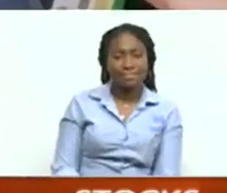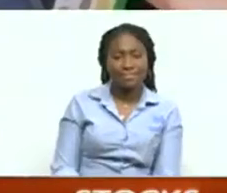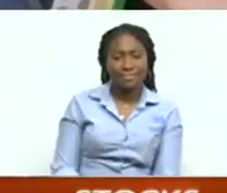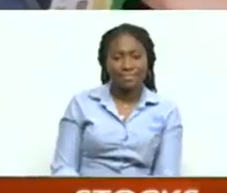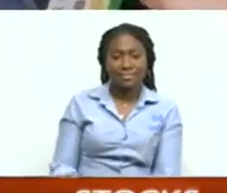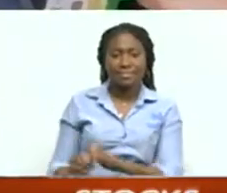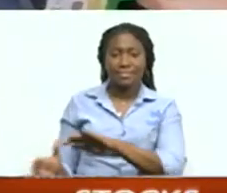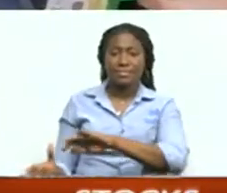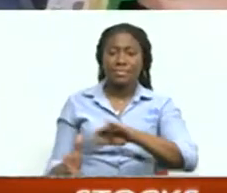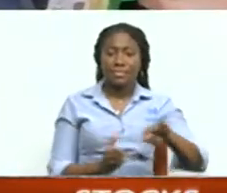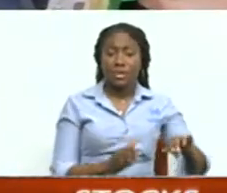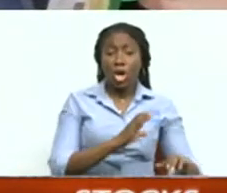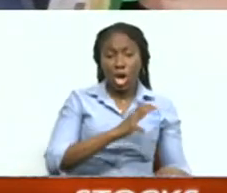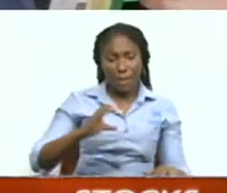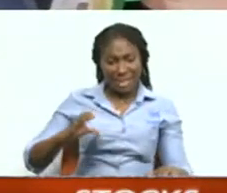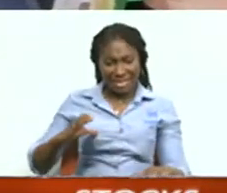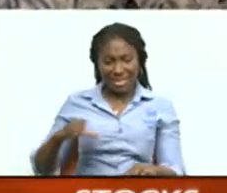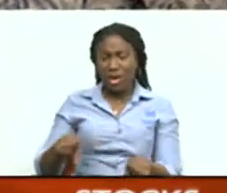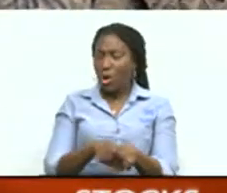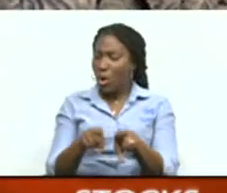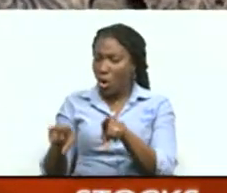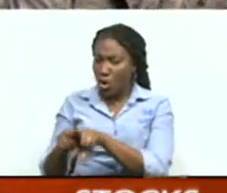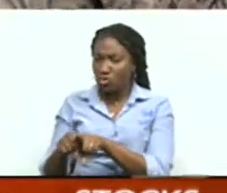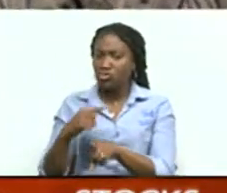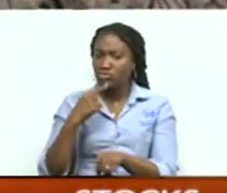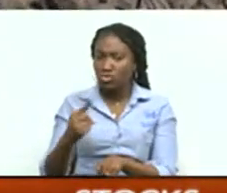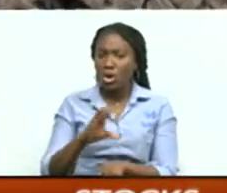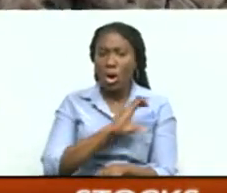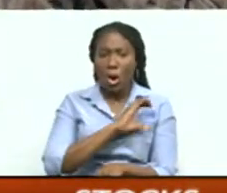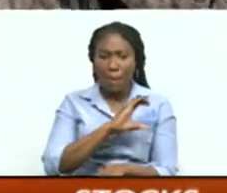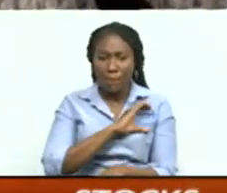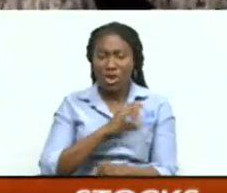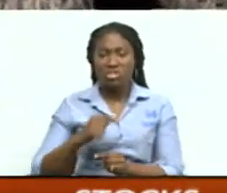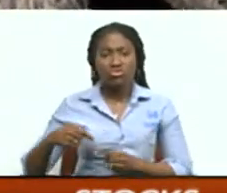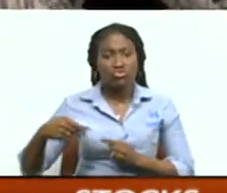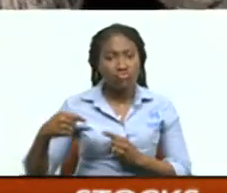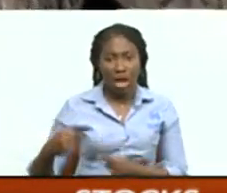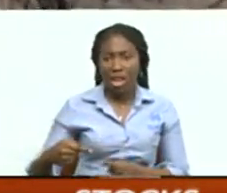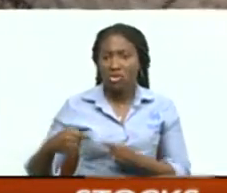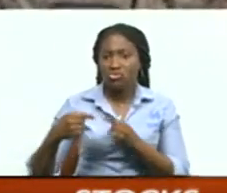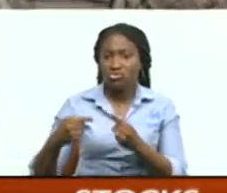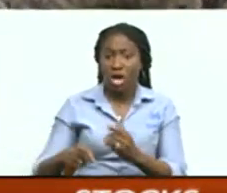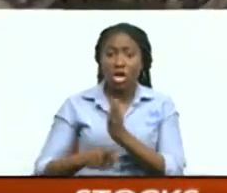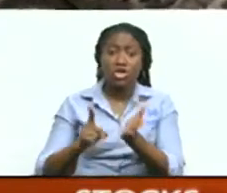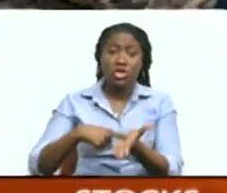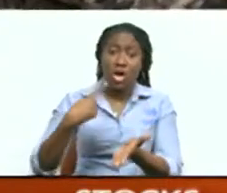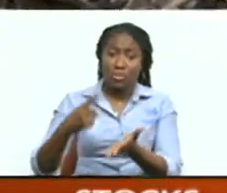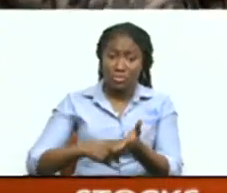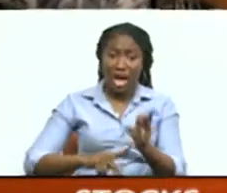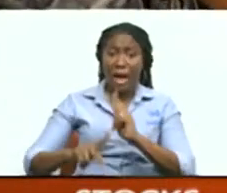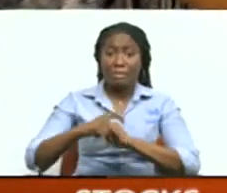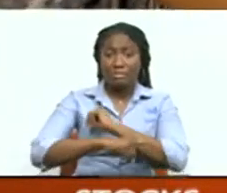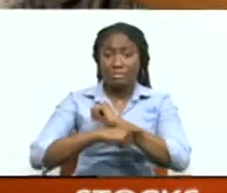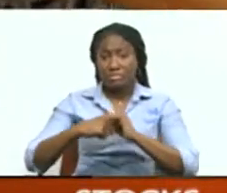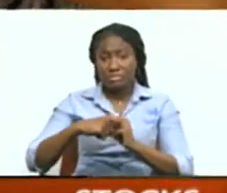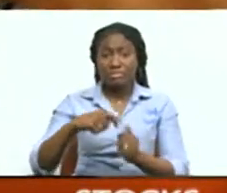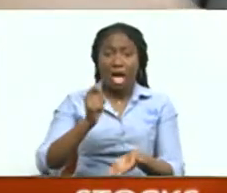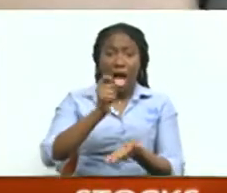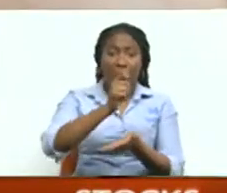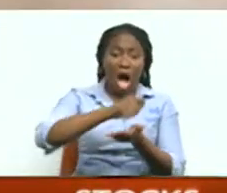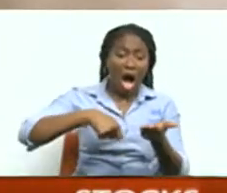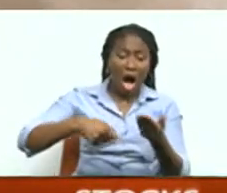joint select committee also revealed that the police have generally struggled to make convictions related to card skimming due to the difficulty